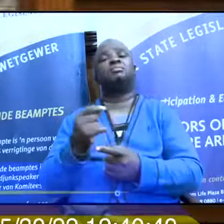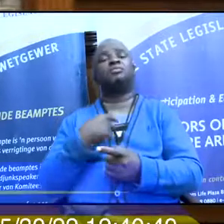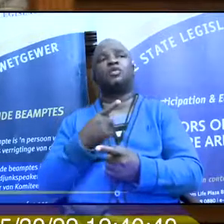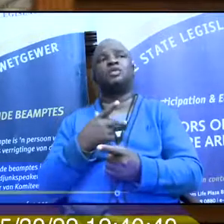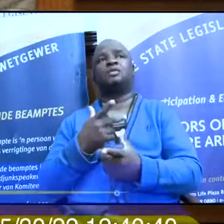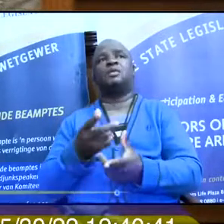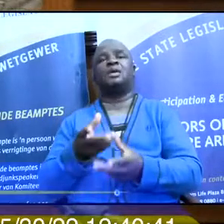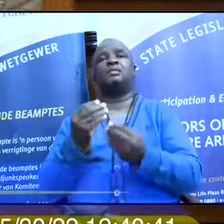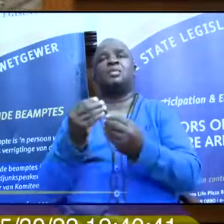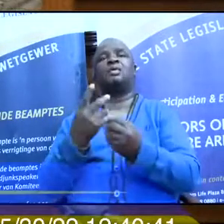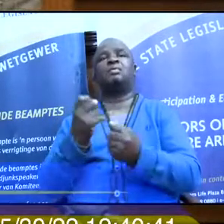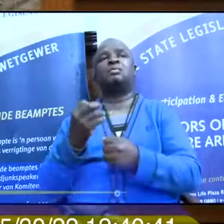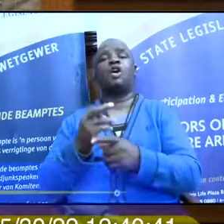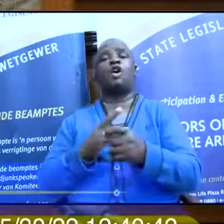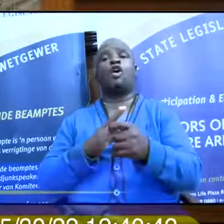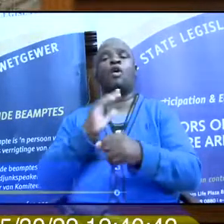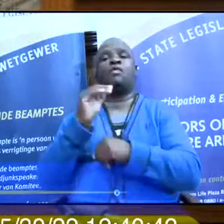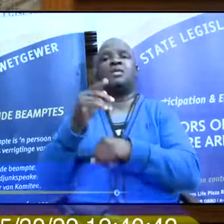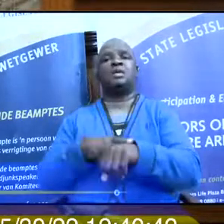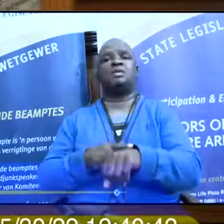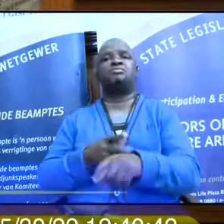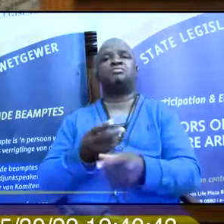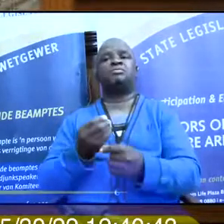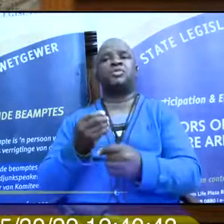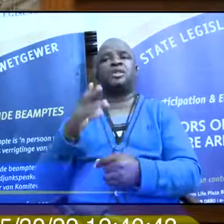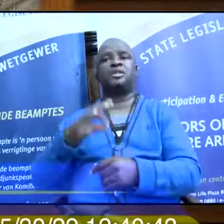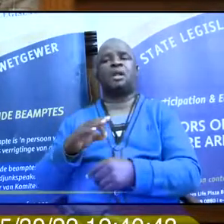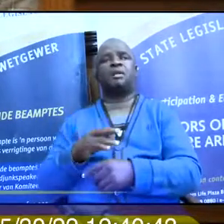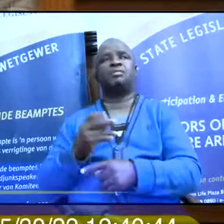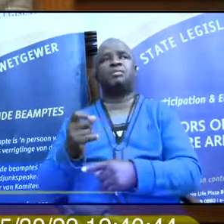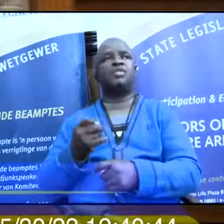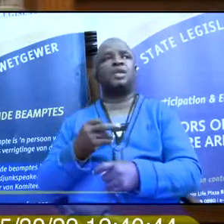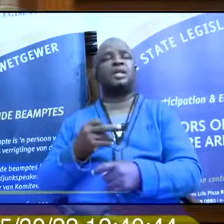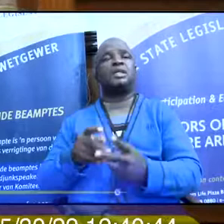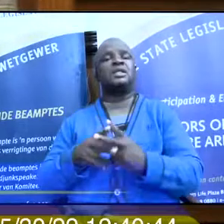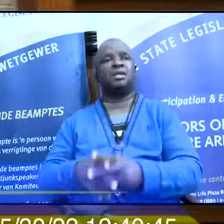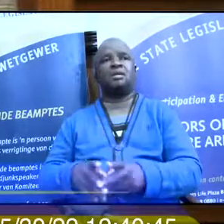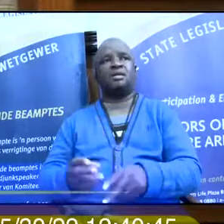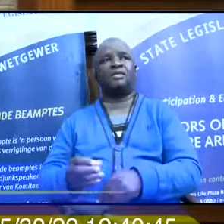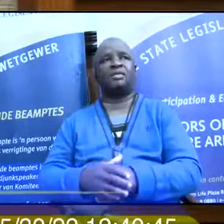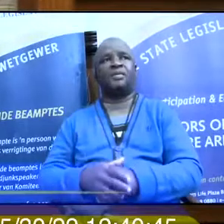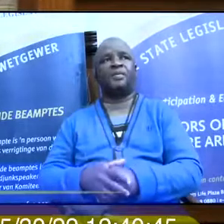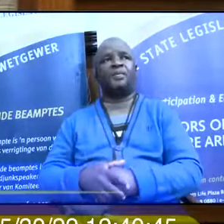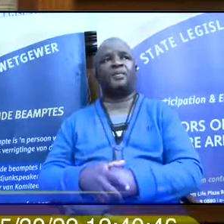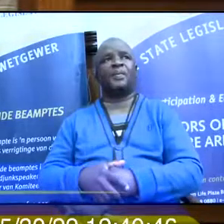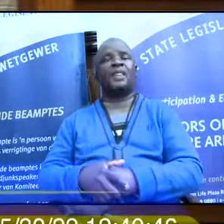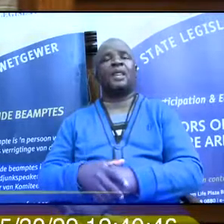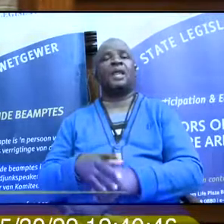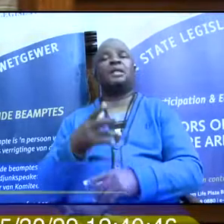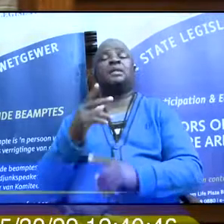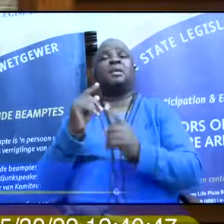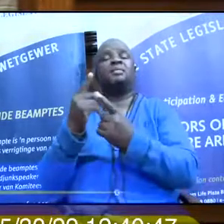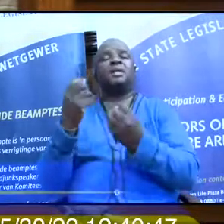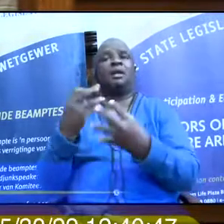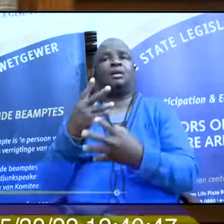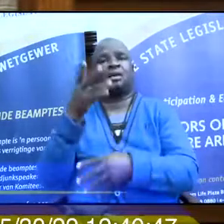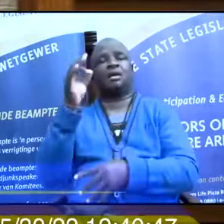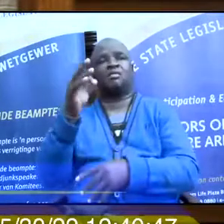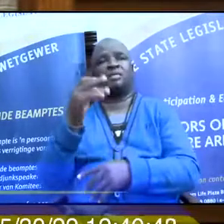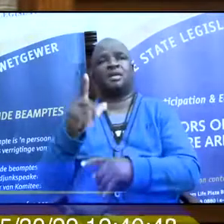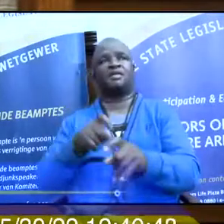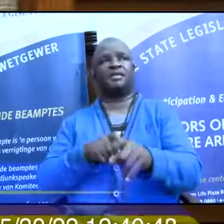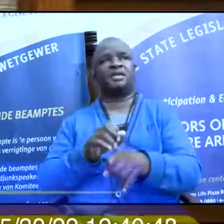can get their overtime allowance in most government departments some of them they've got